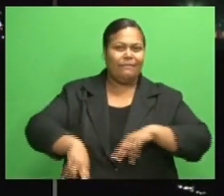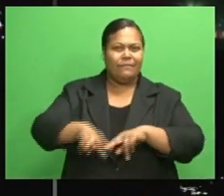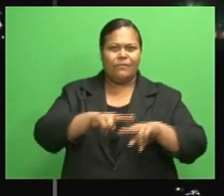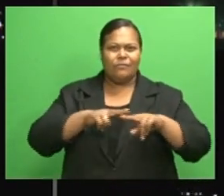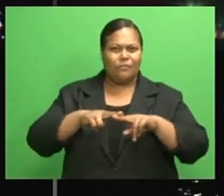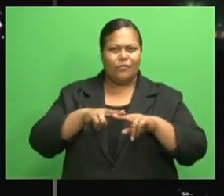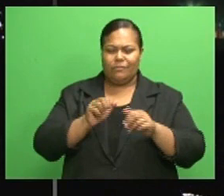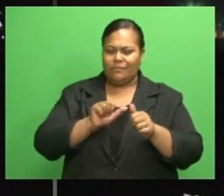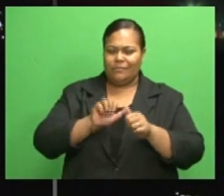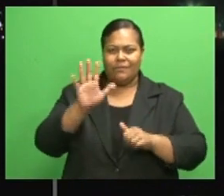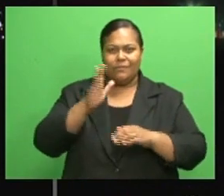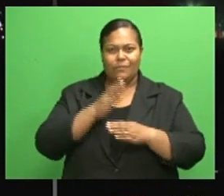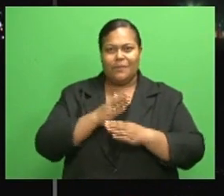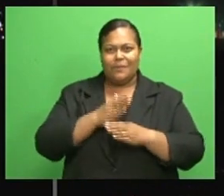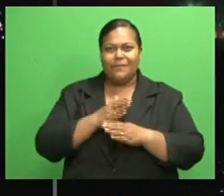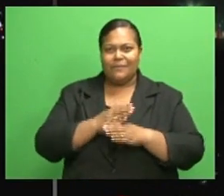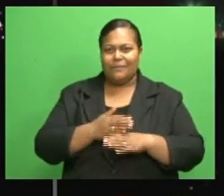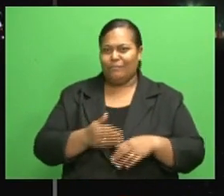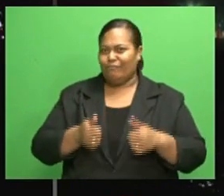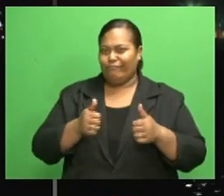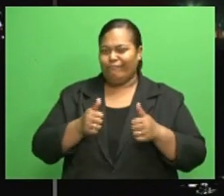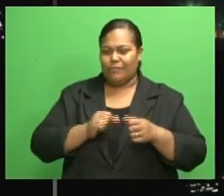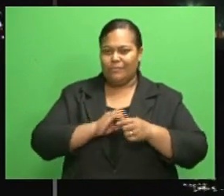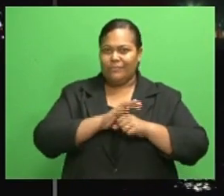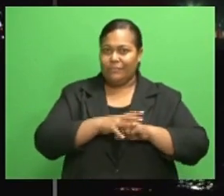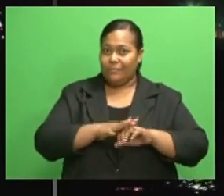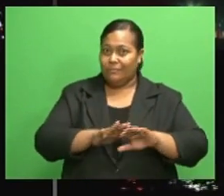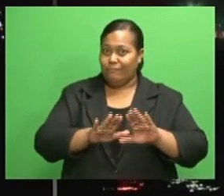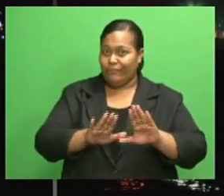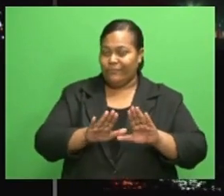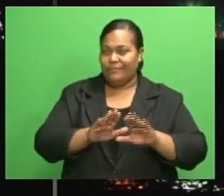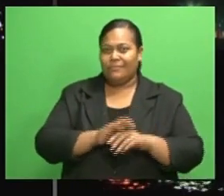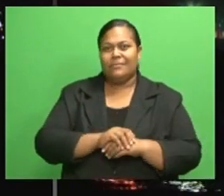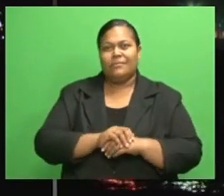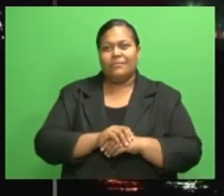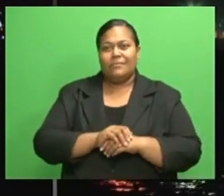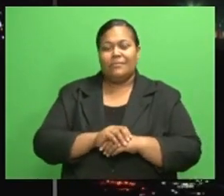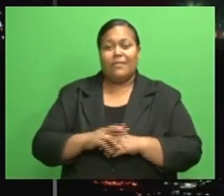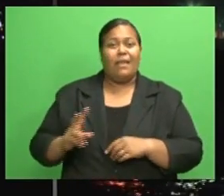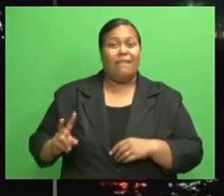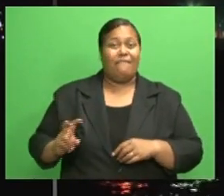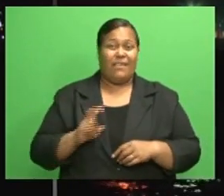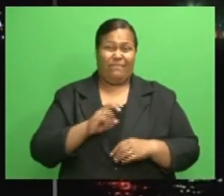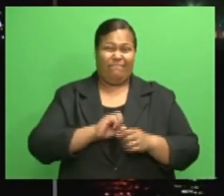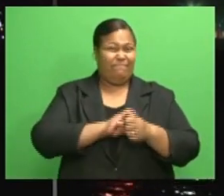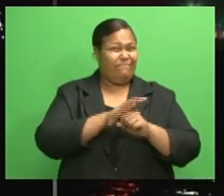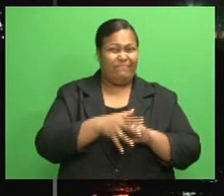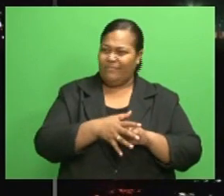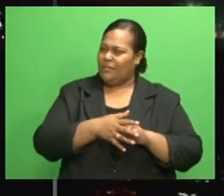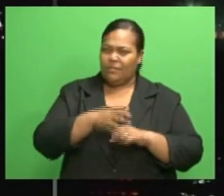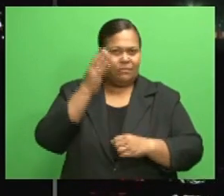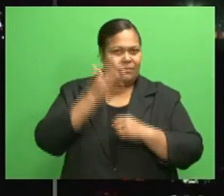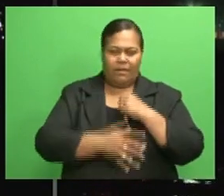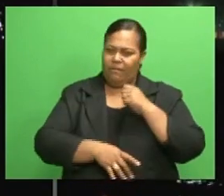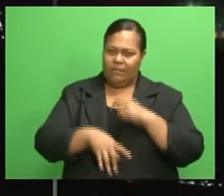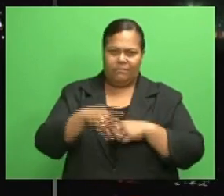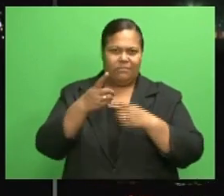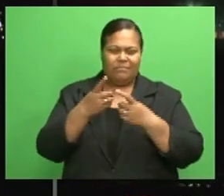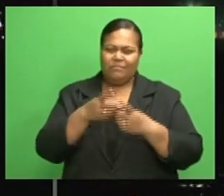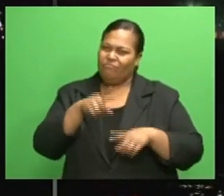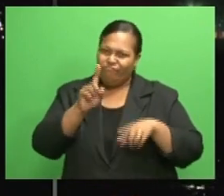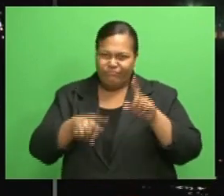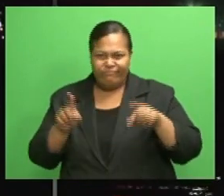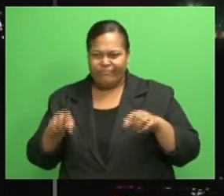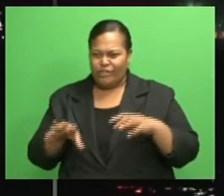excellent work it has done in containing the virus. Sujiro Sims says the virus neither recognizes border nor race and poses a